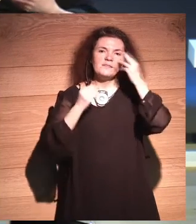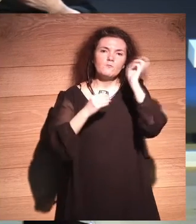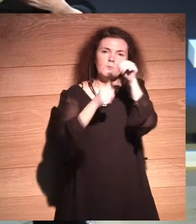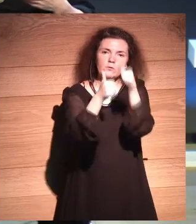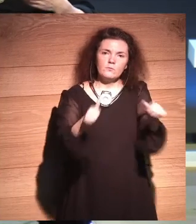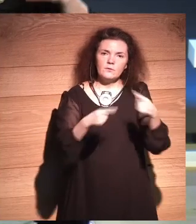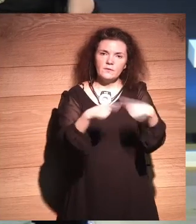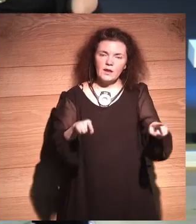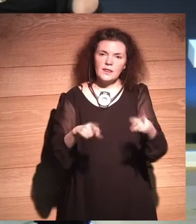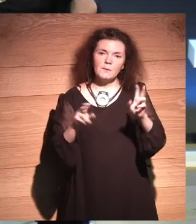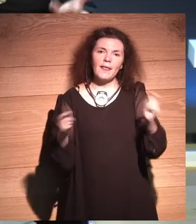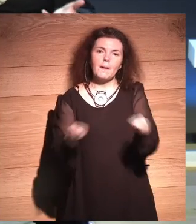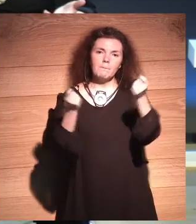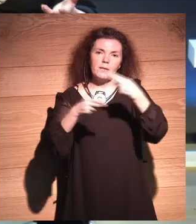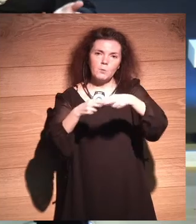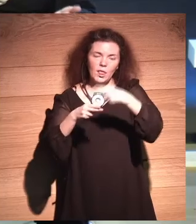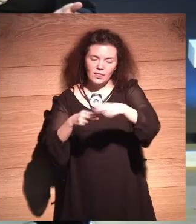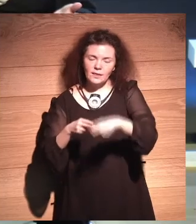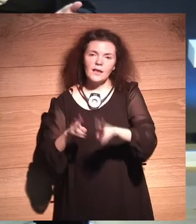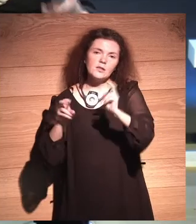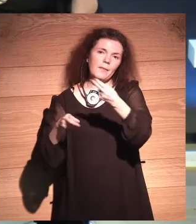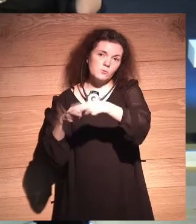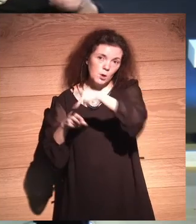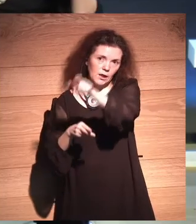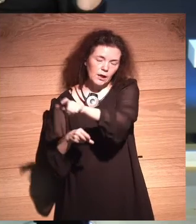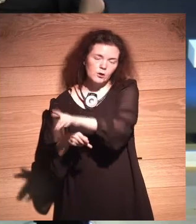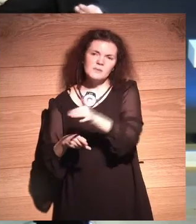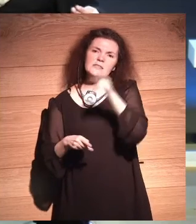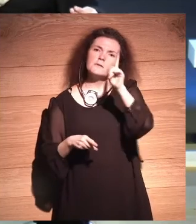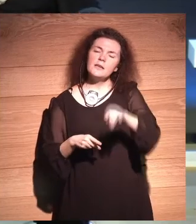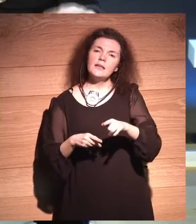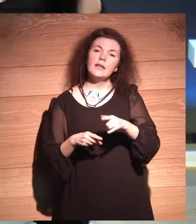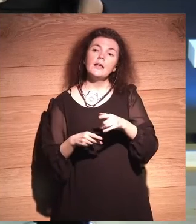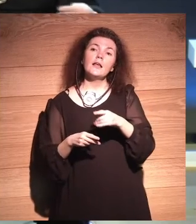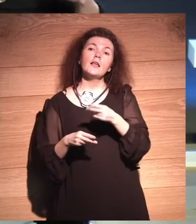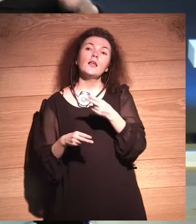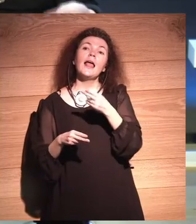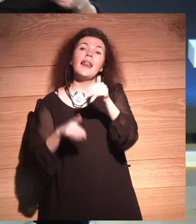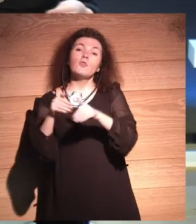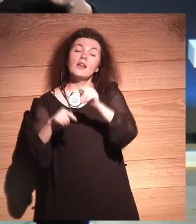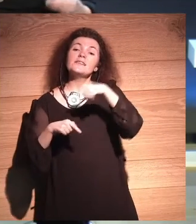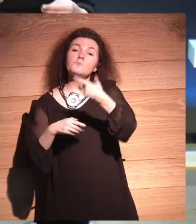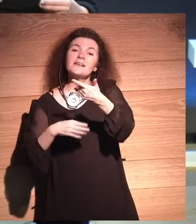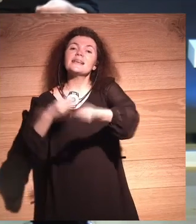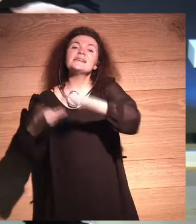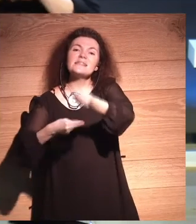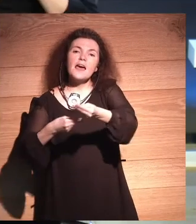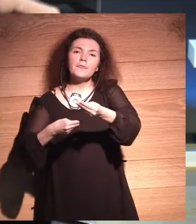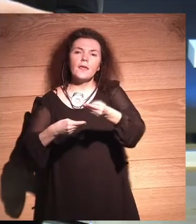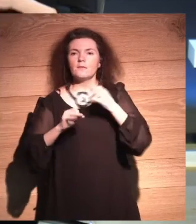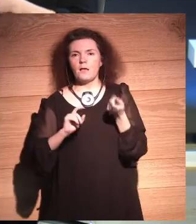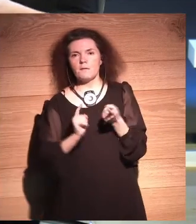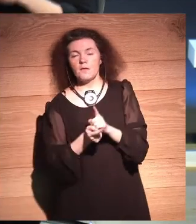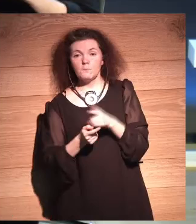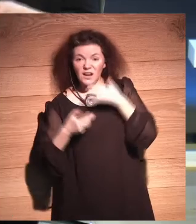we need to think differently about what we do the day after the election, when we actually have to govern and solve really hard problems. And that's